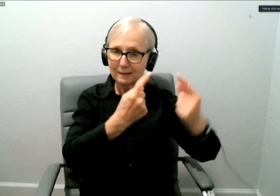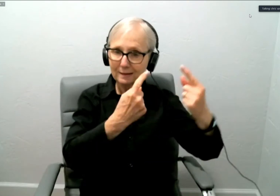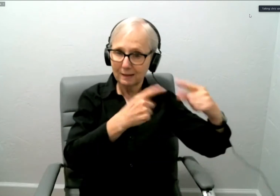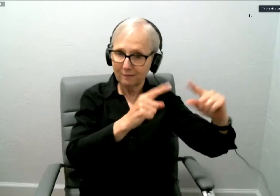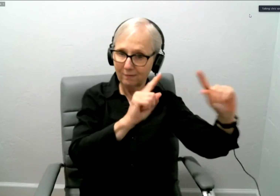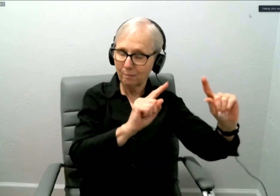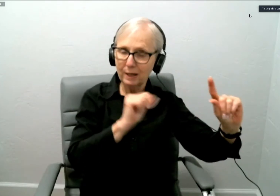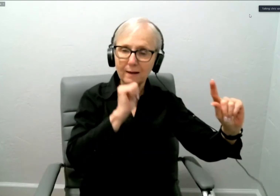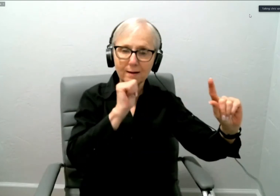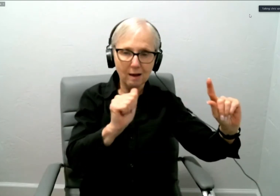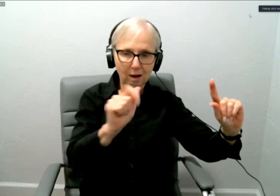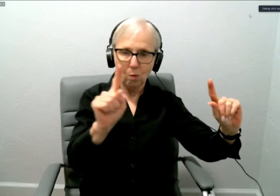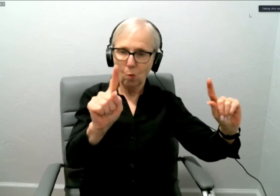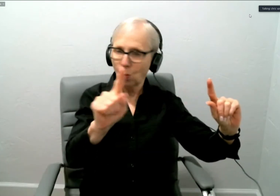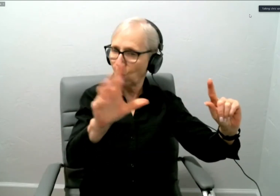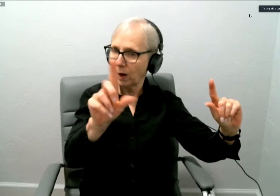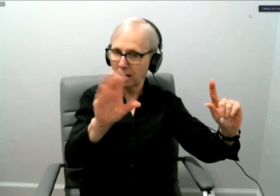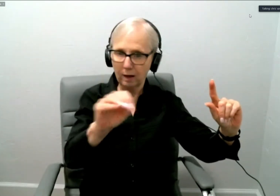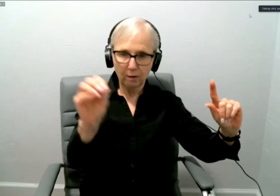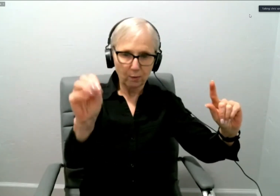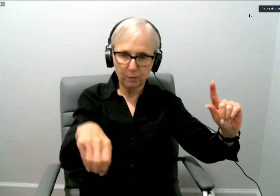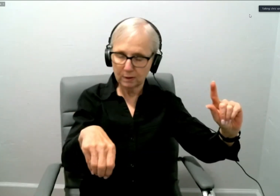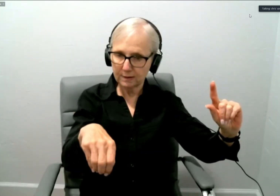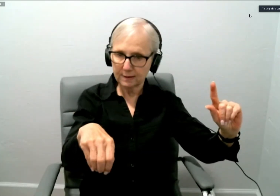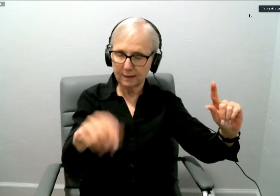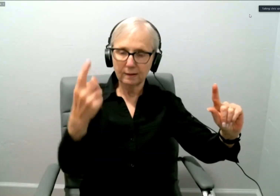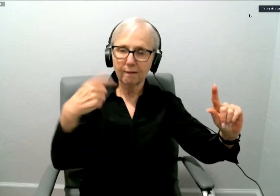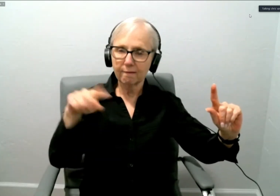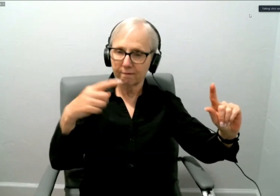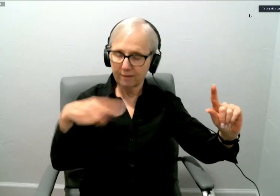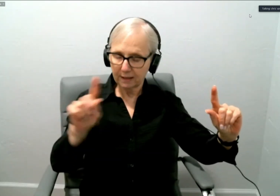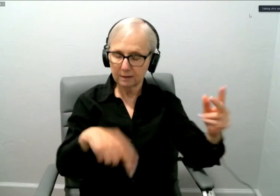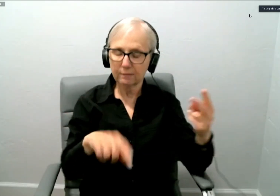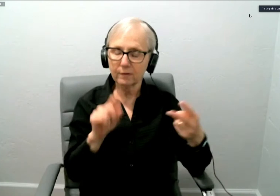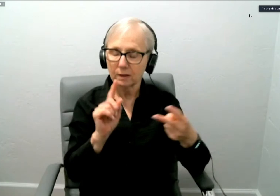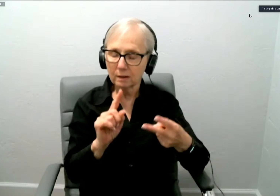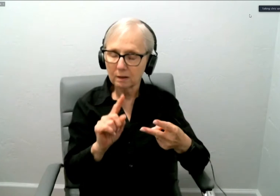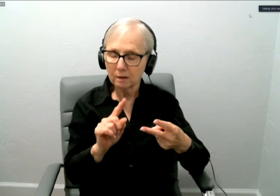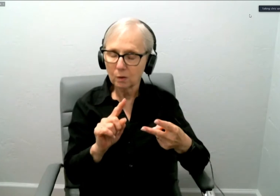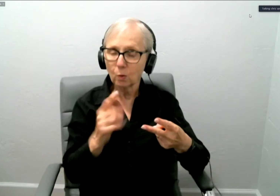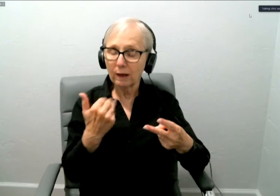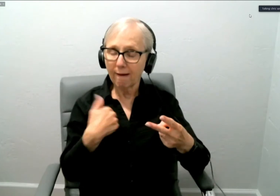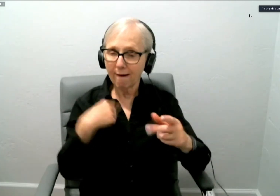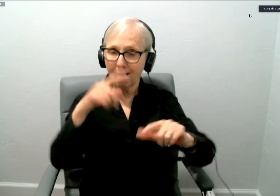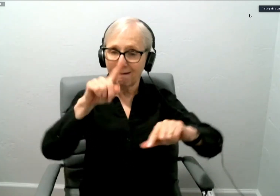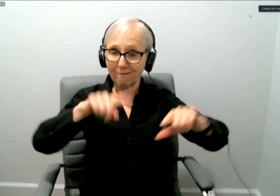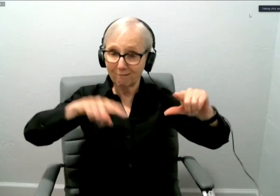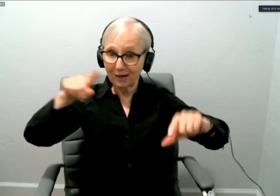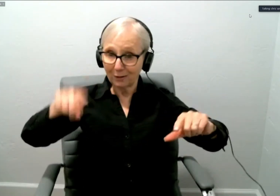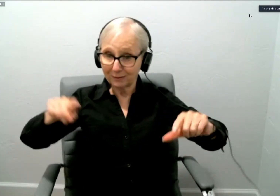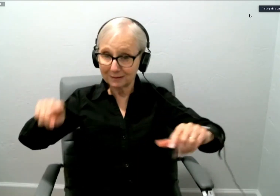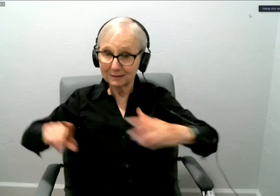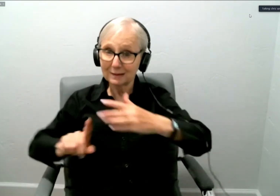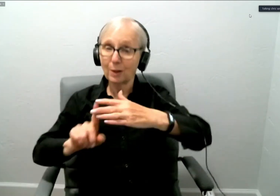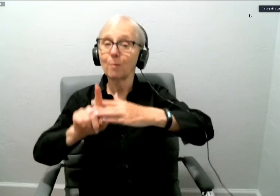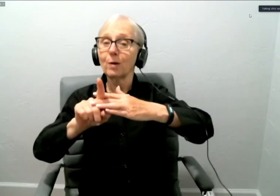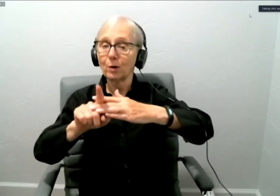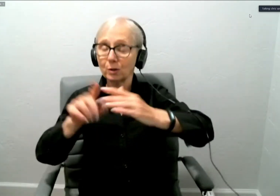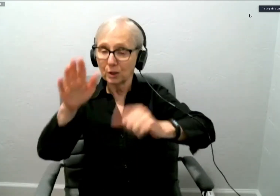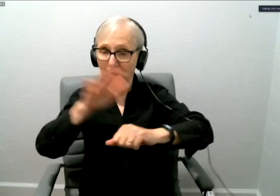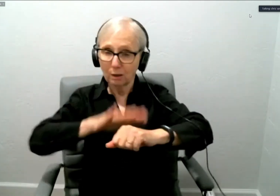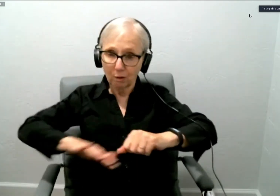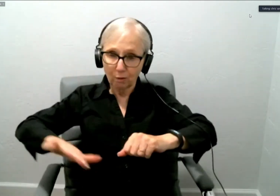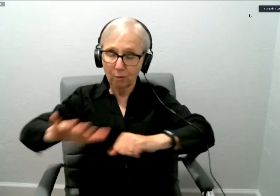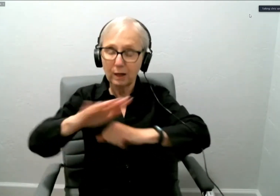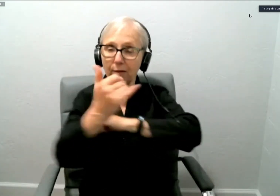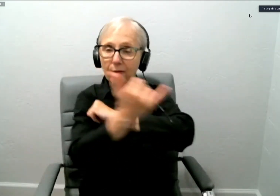isn't 100% effective. It's also clear that we have variants that are emerging around the country that